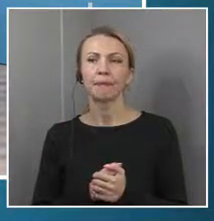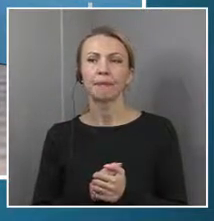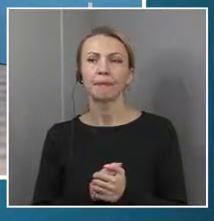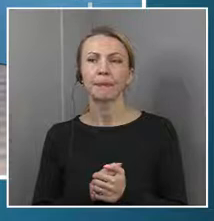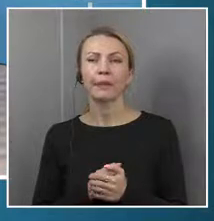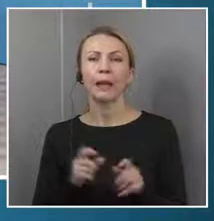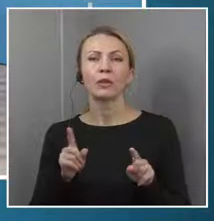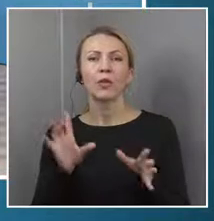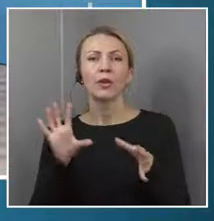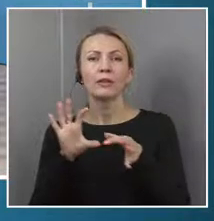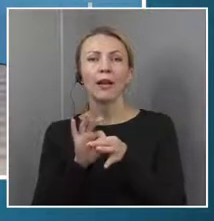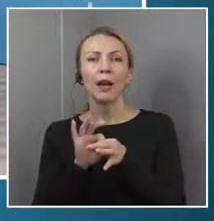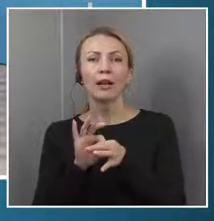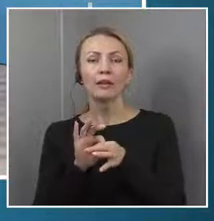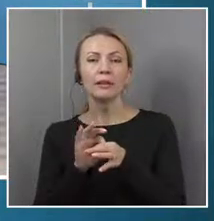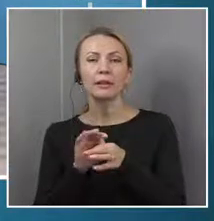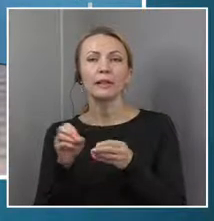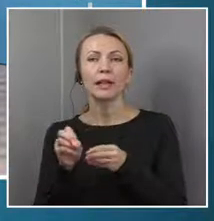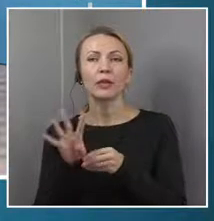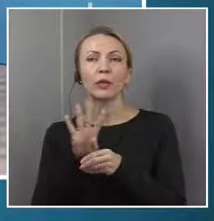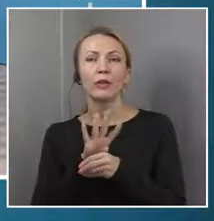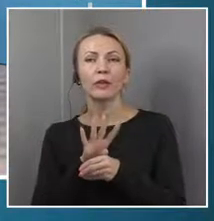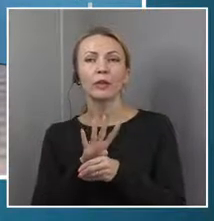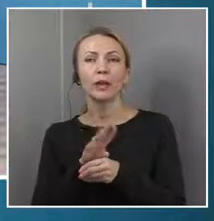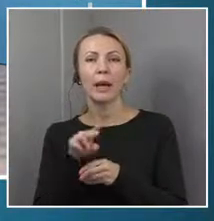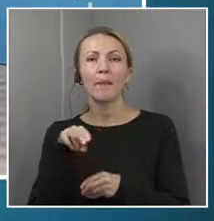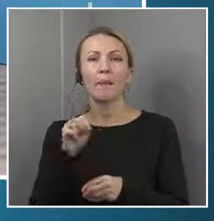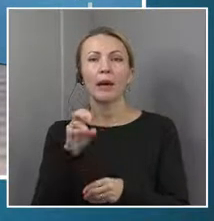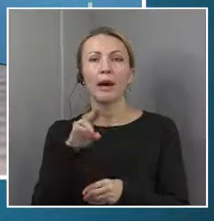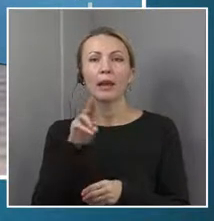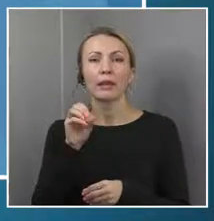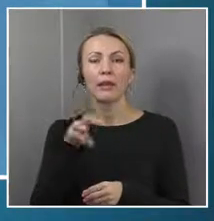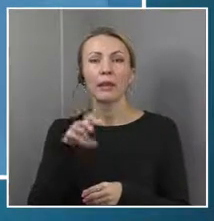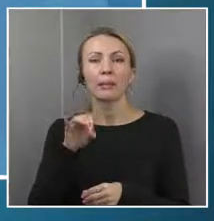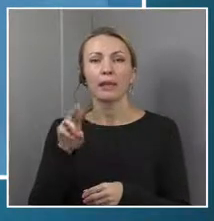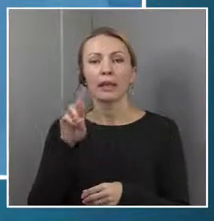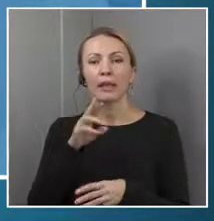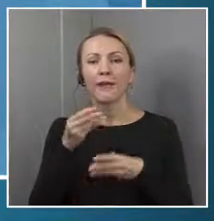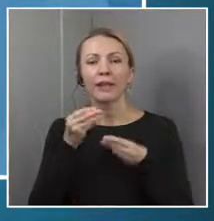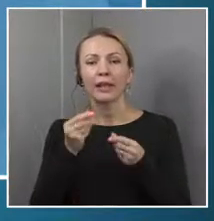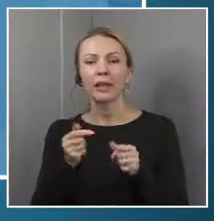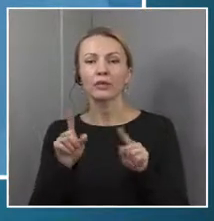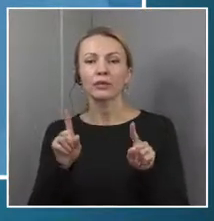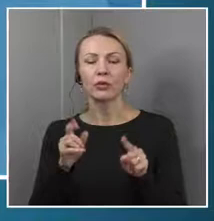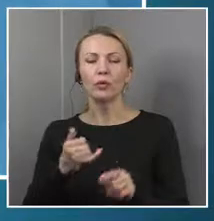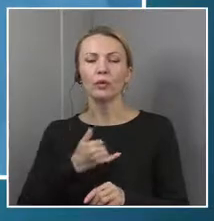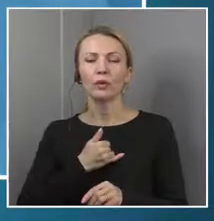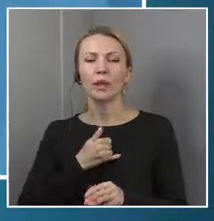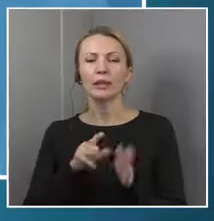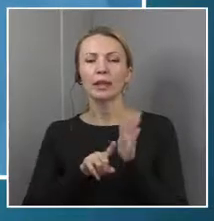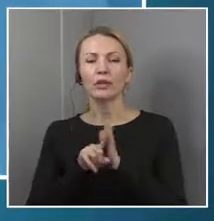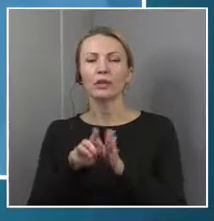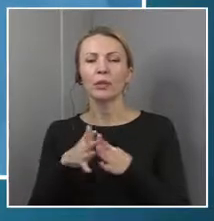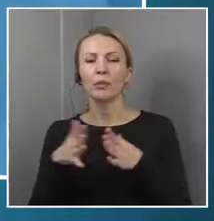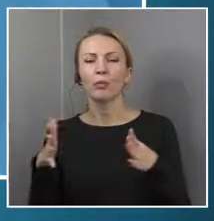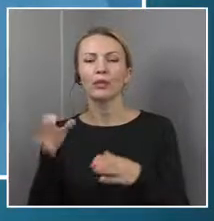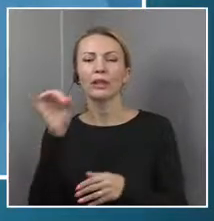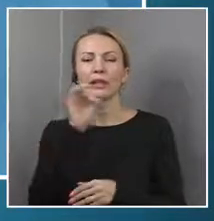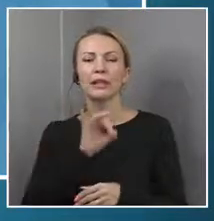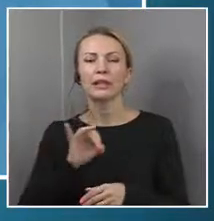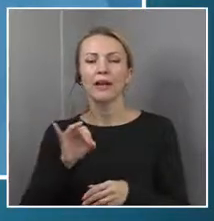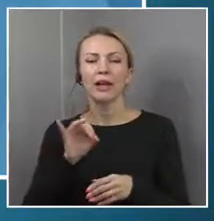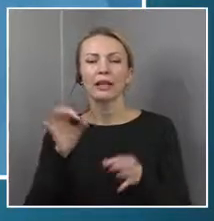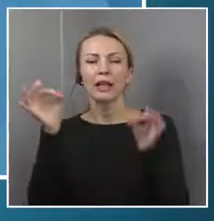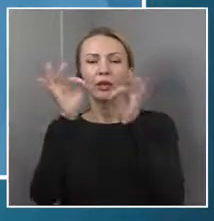inert? And what's going to happen in the future in terms of